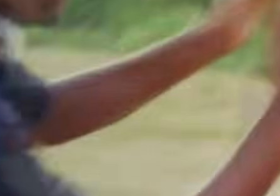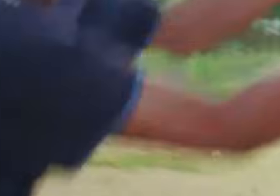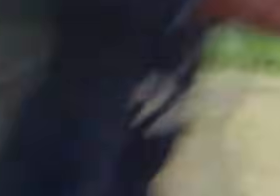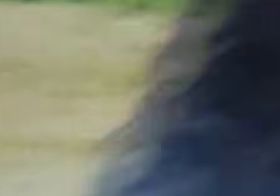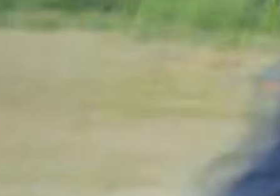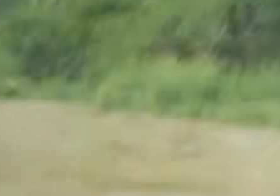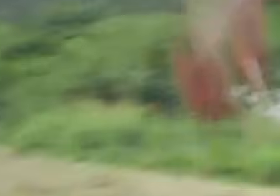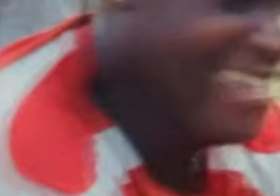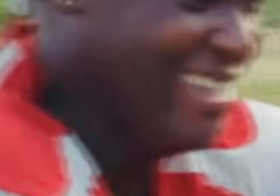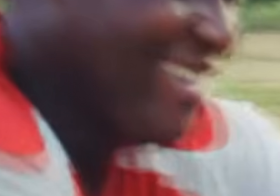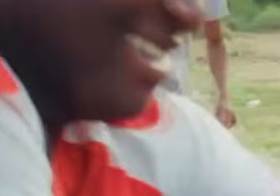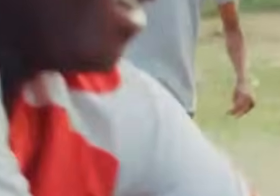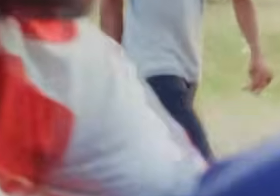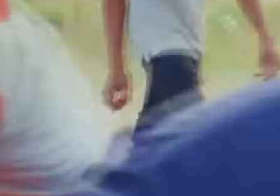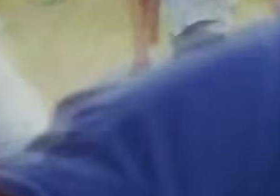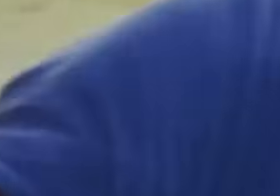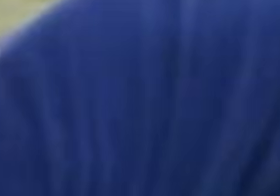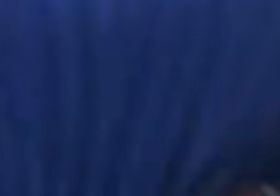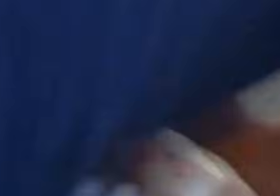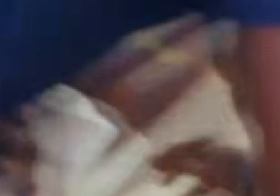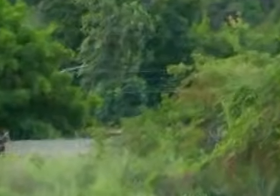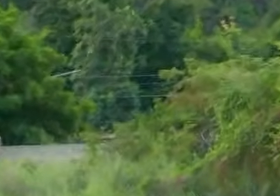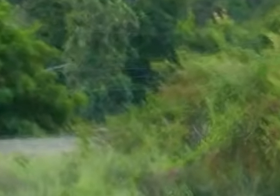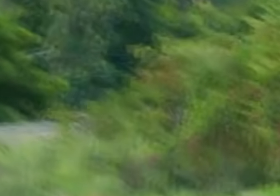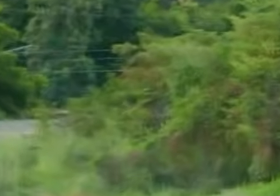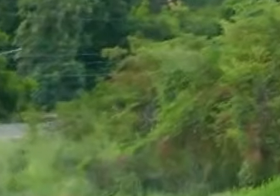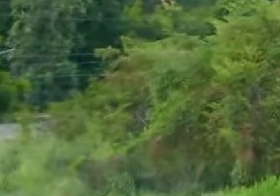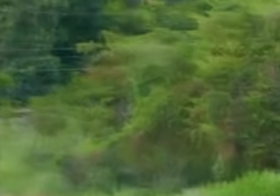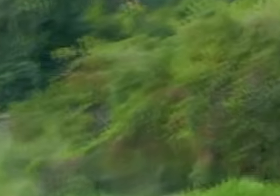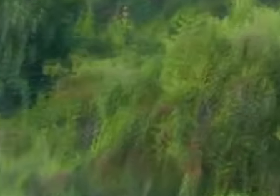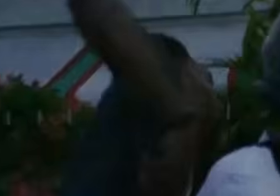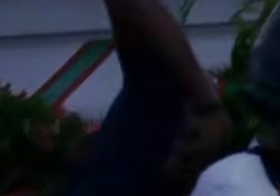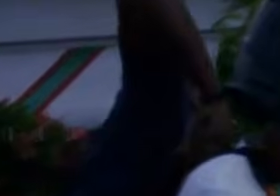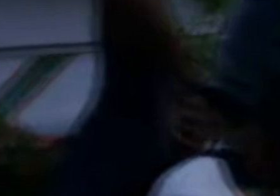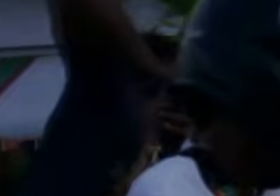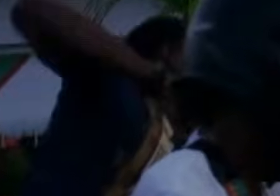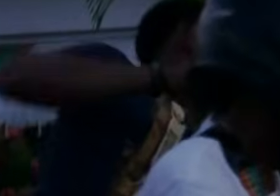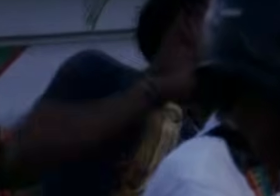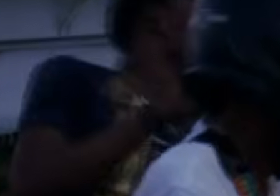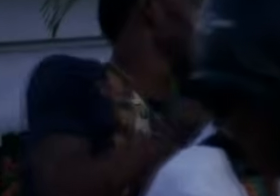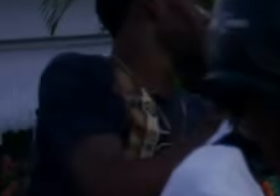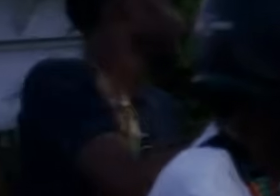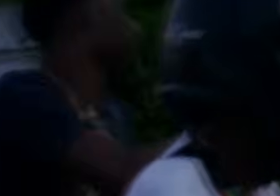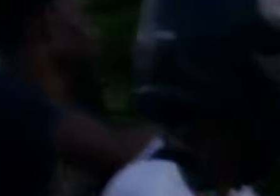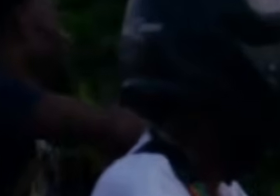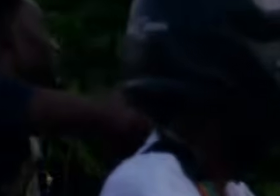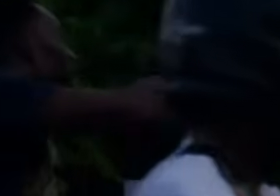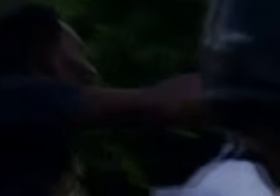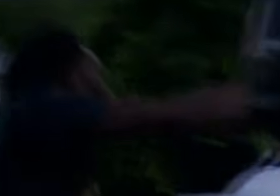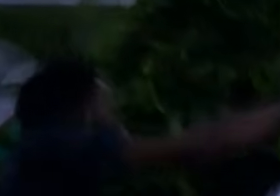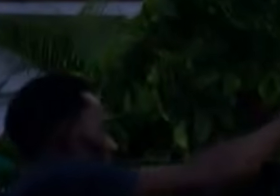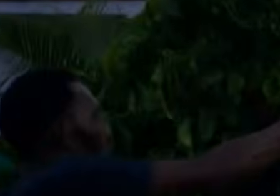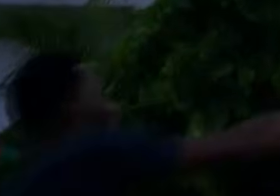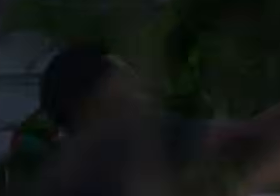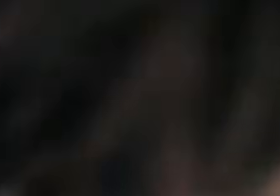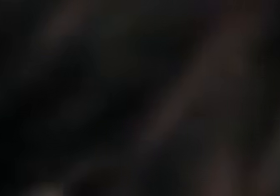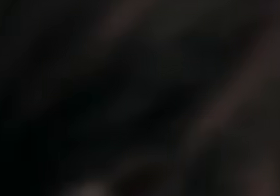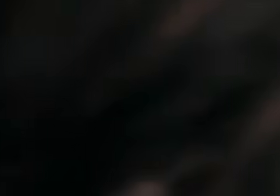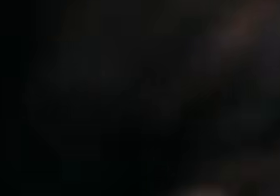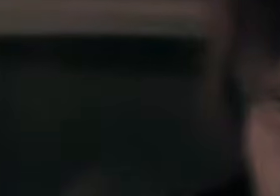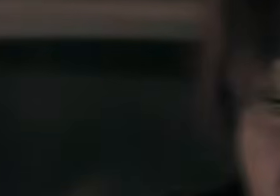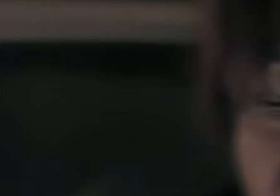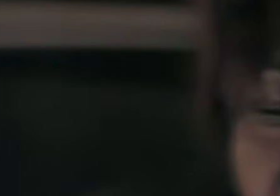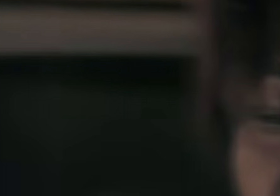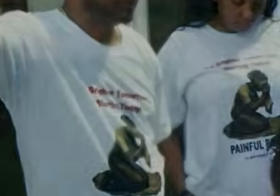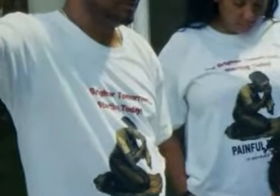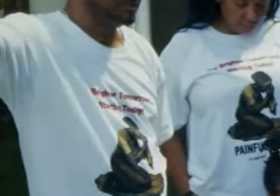day. When we come together with love and understanding, we create a future free of violence and